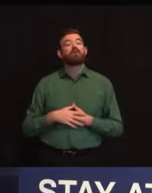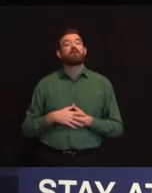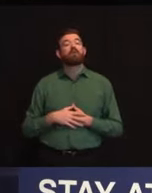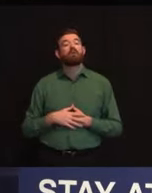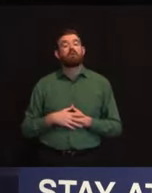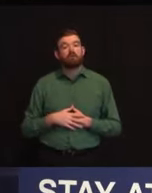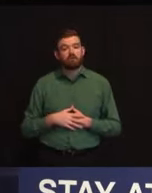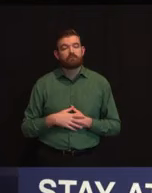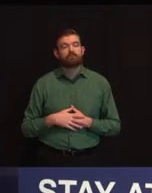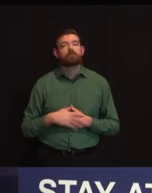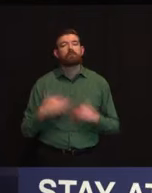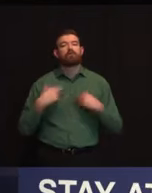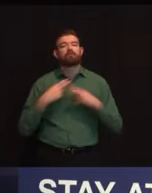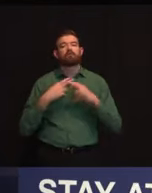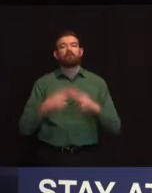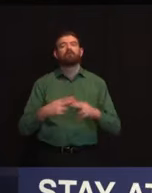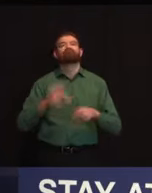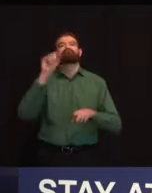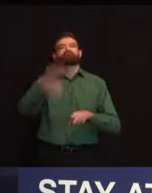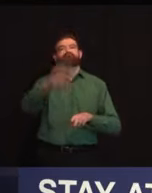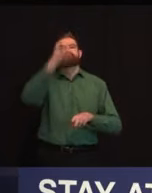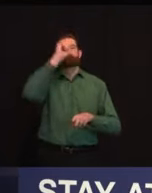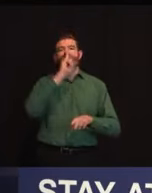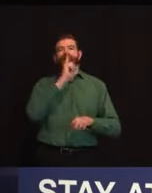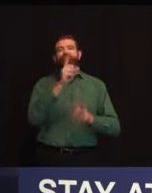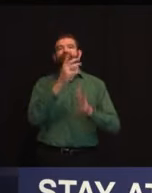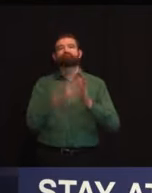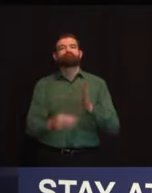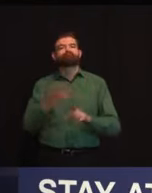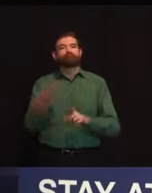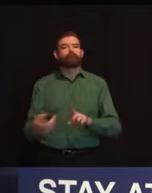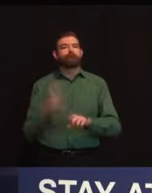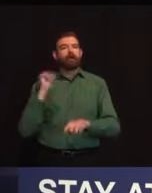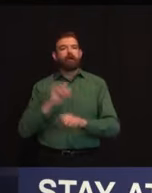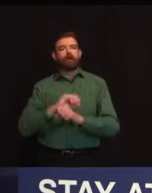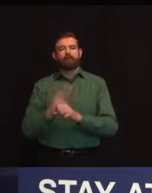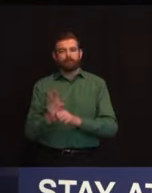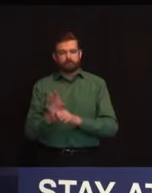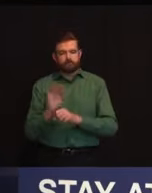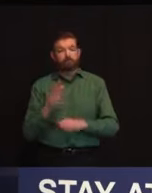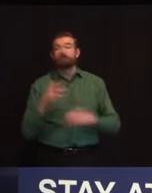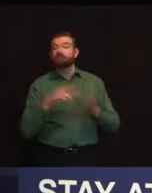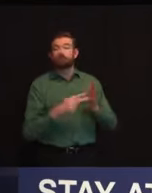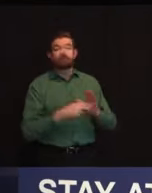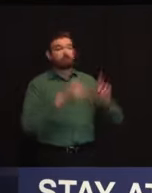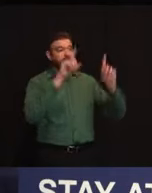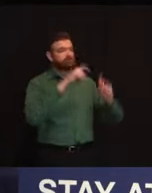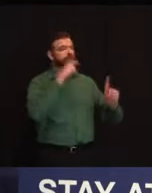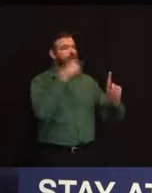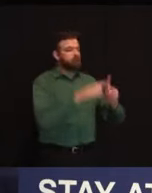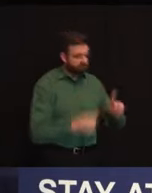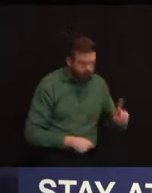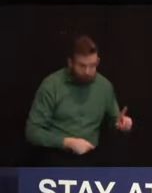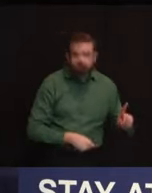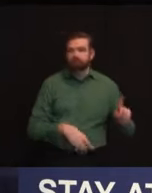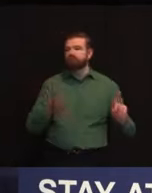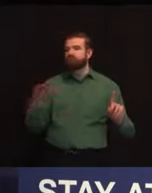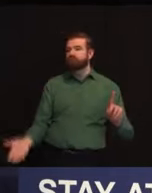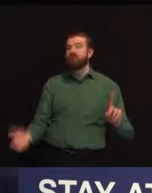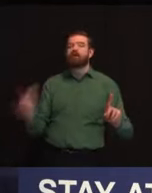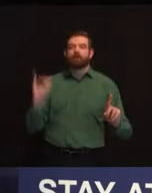it and has died. So those are relatively simple because you know that somebody died and you know that they had a positive test, you put them together. The